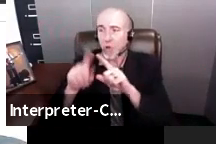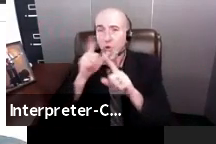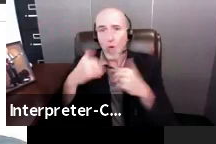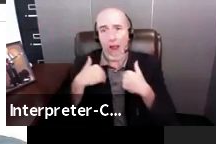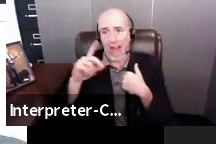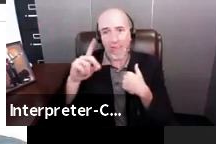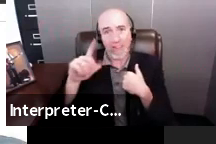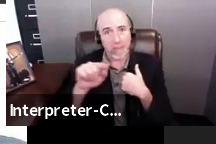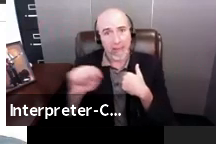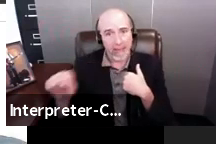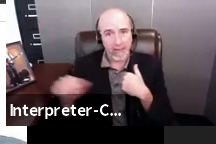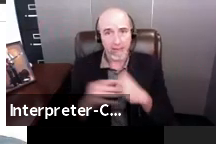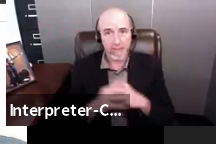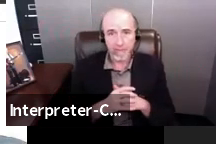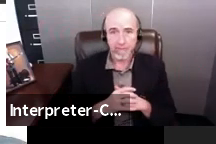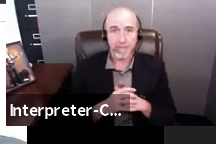disabilities.